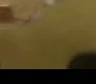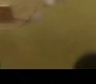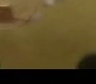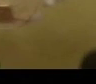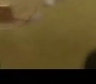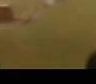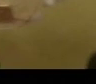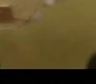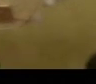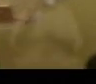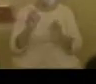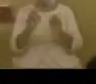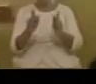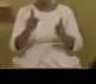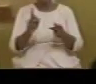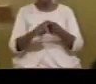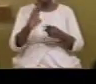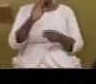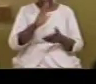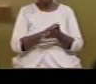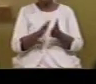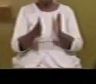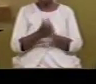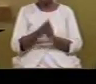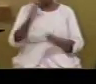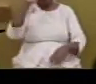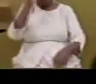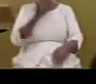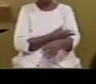to become sons and daughters of God.